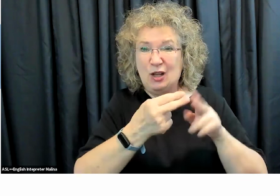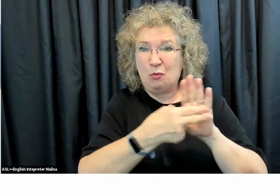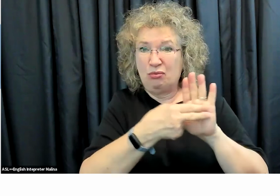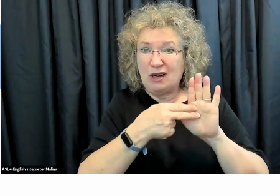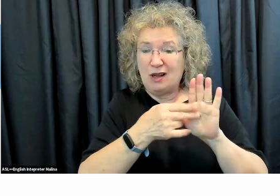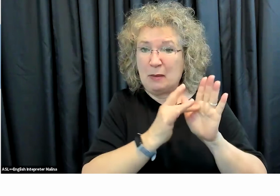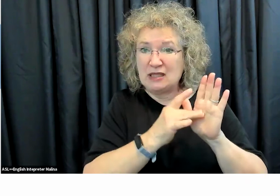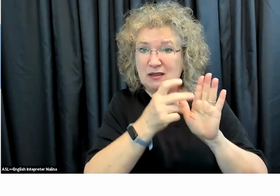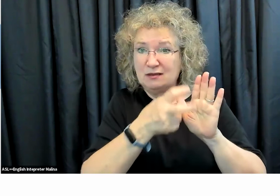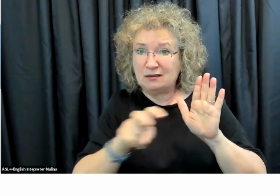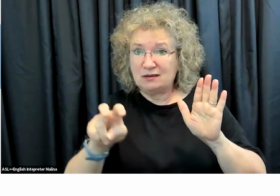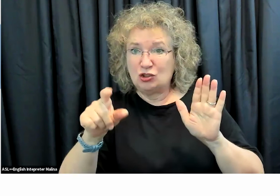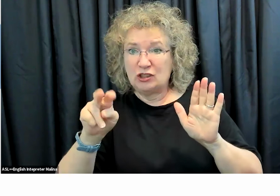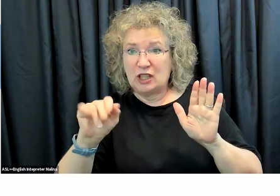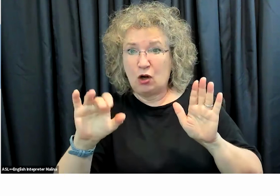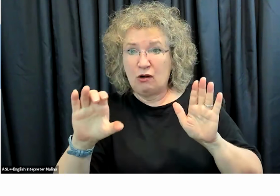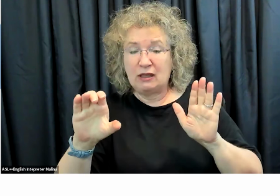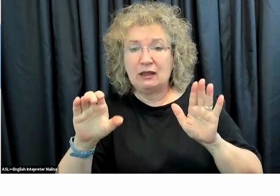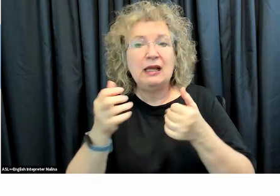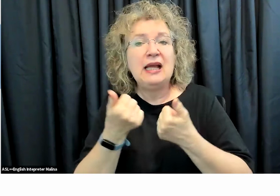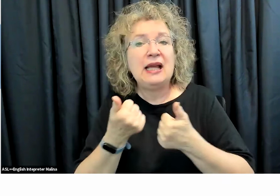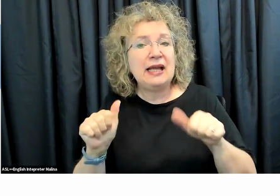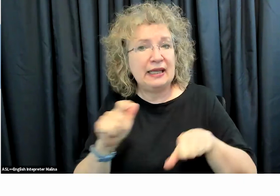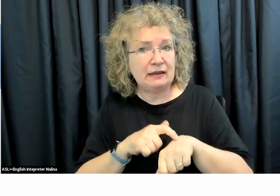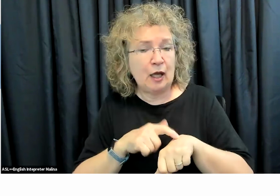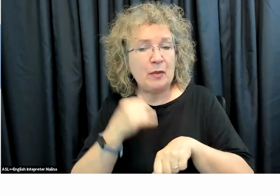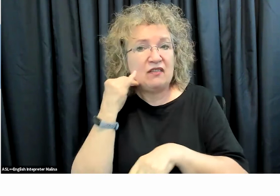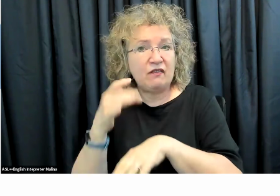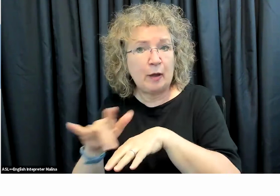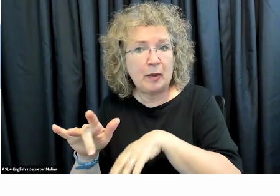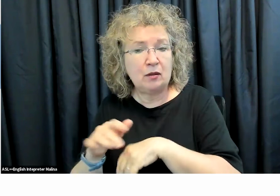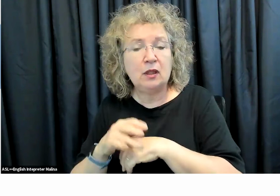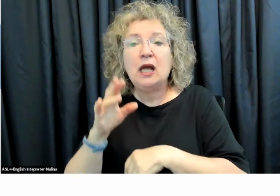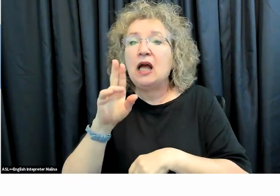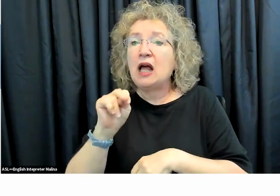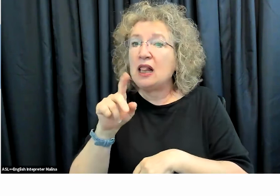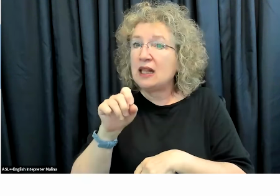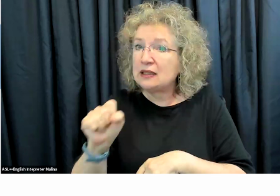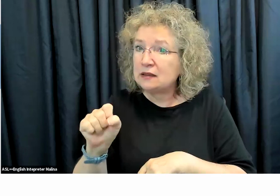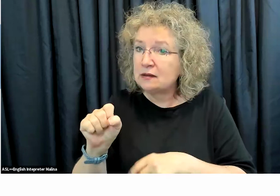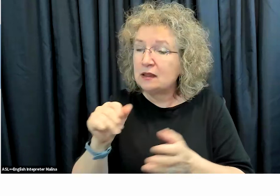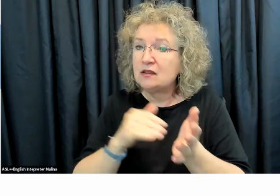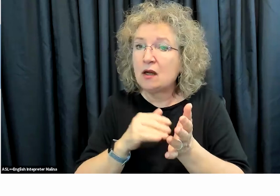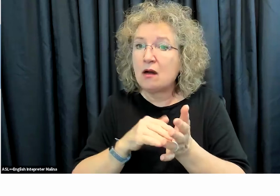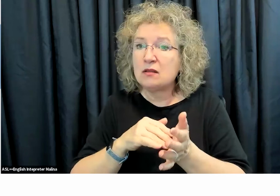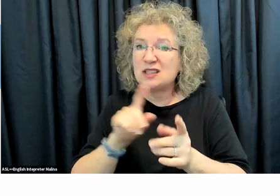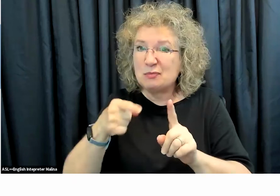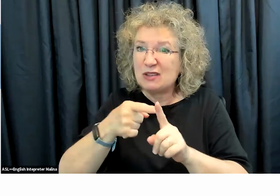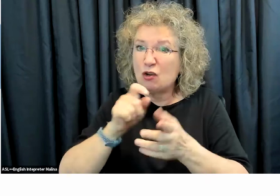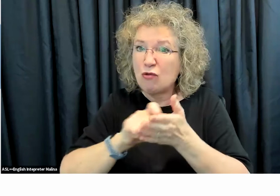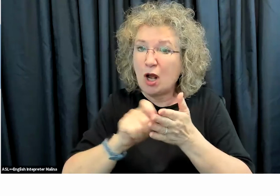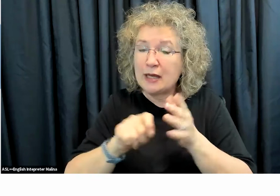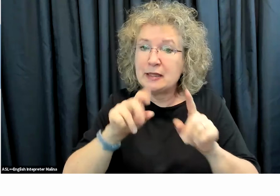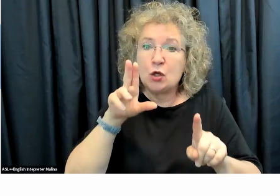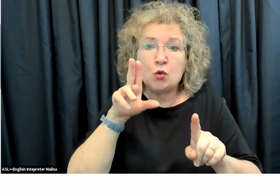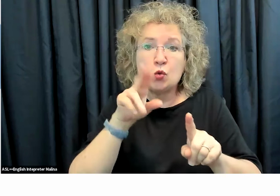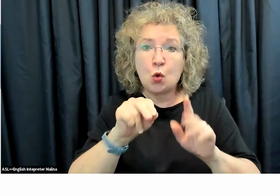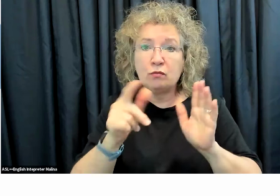if one is available, unless the prescription is specifically written by the doctor to not switch